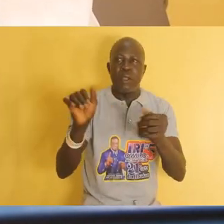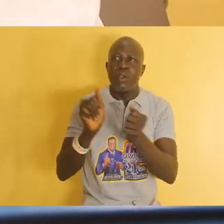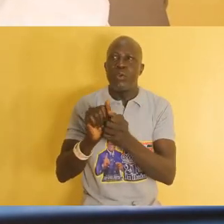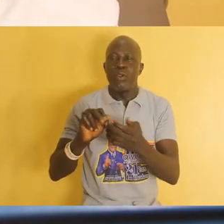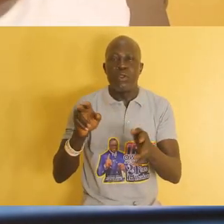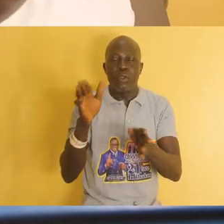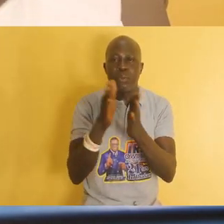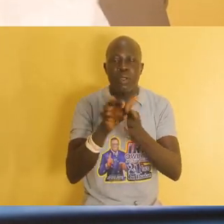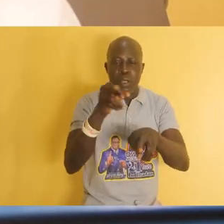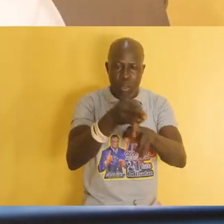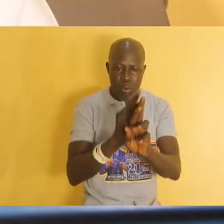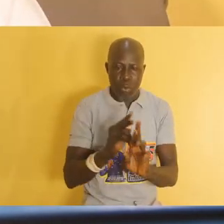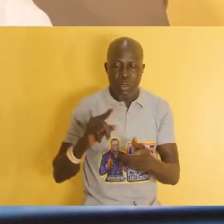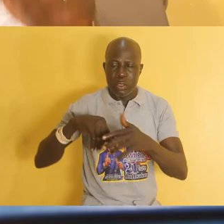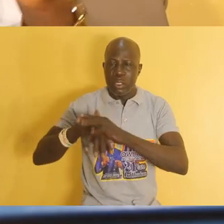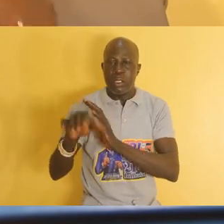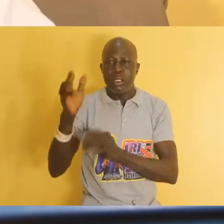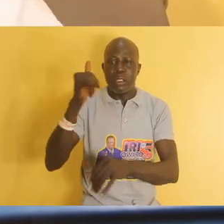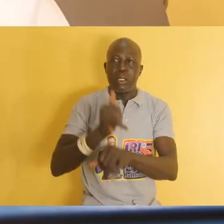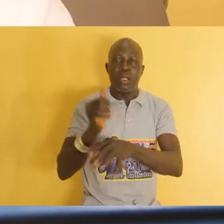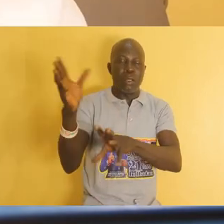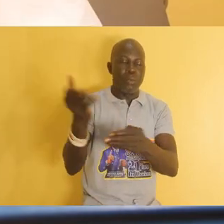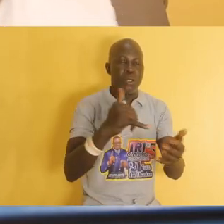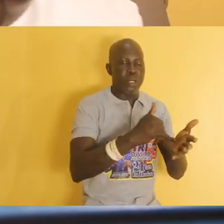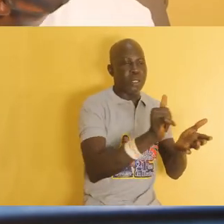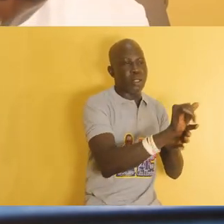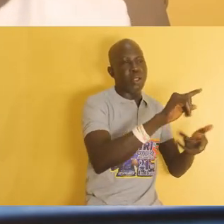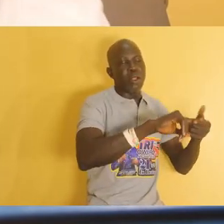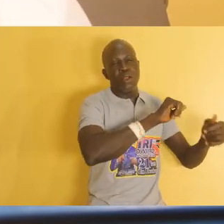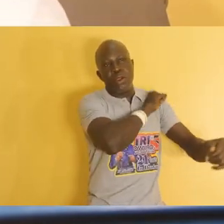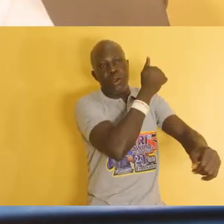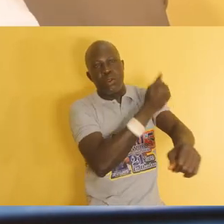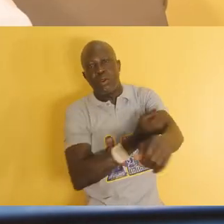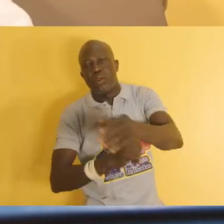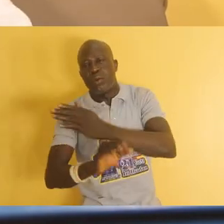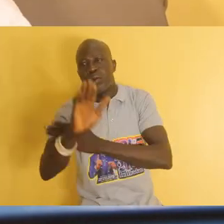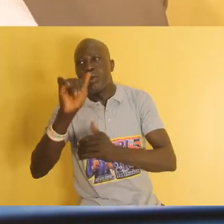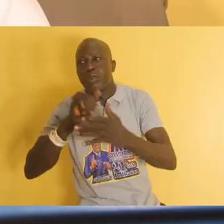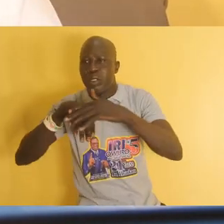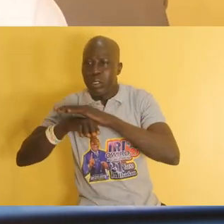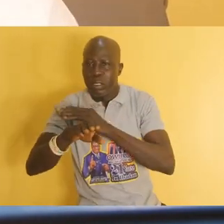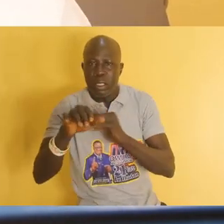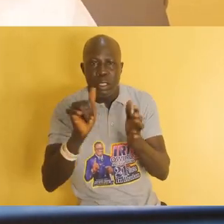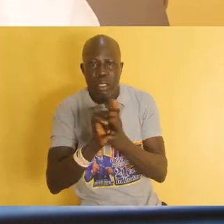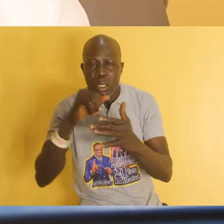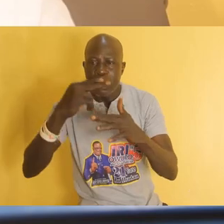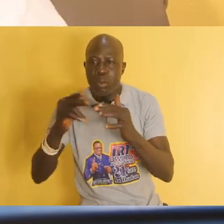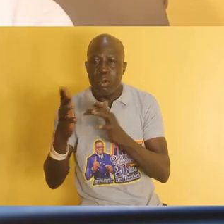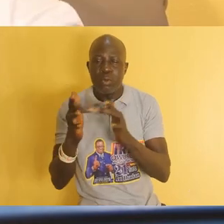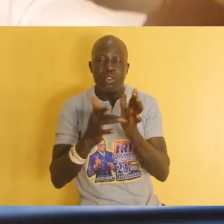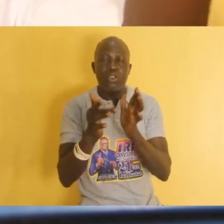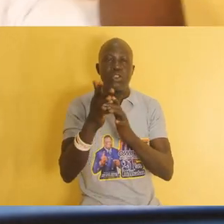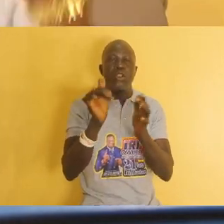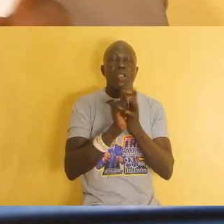ẹ̀bẹ̀ àdúrà yín nínú rẹ̀. Your prayer request on it. Ẹgbẹ́ dání. Bring it out. Àṣẹ Ọlọ́run wọnú ẹ̀. The authority of God comes to you. Mi rwanda ya. In the name